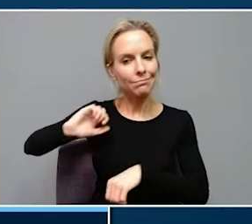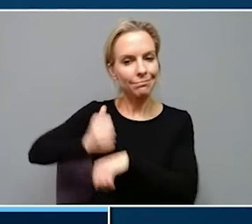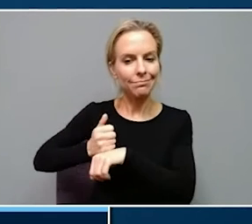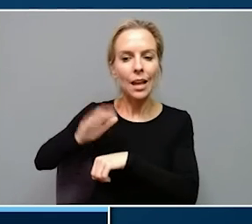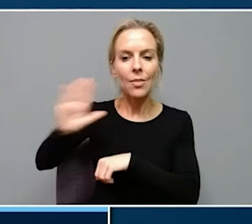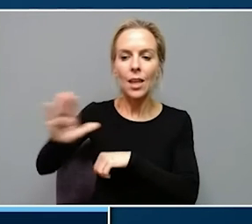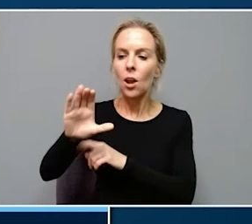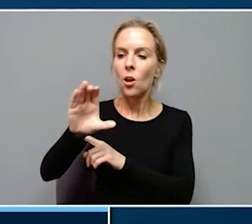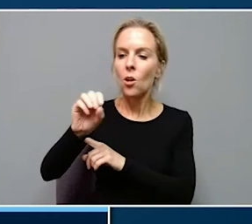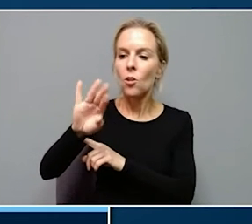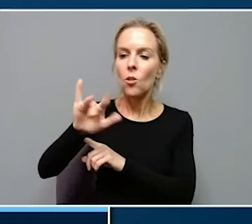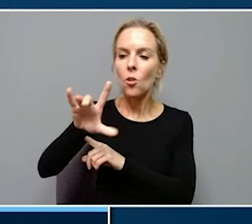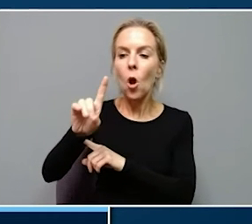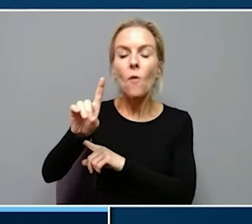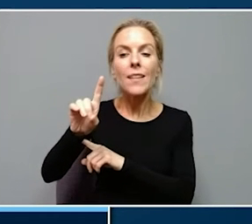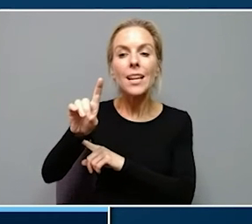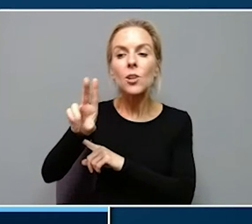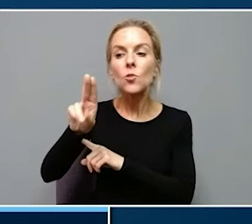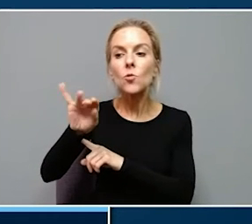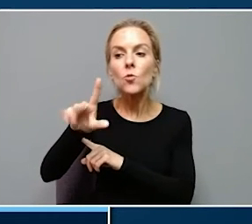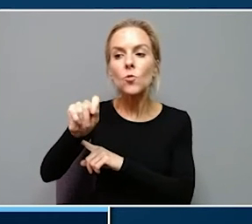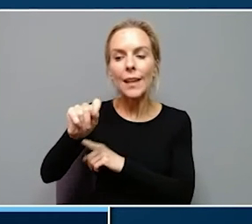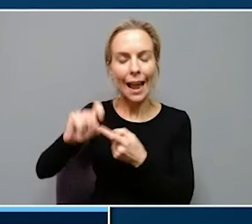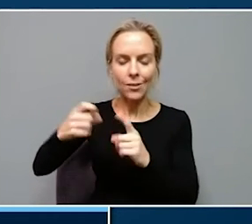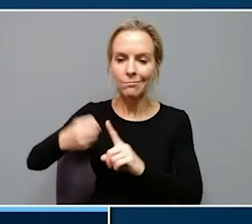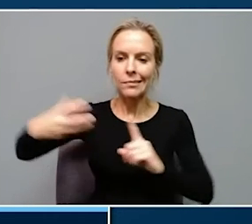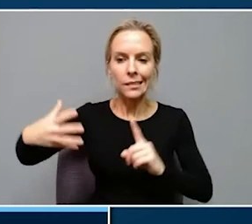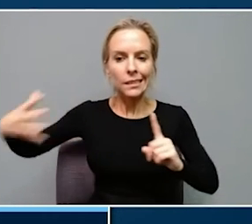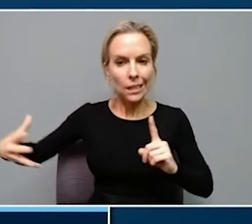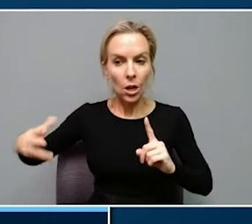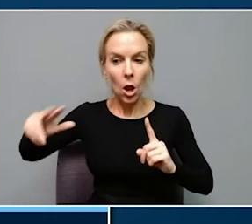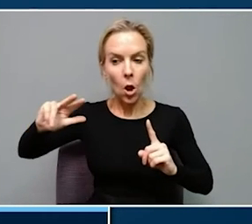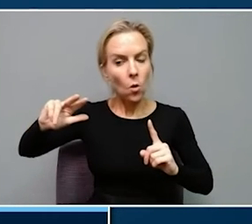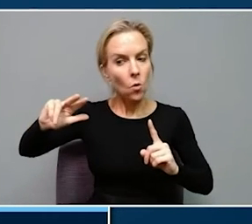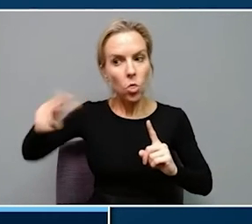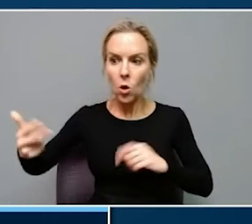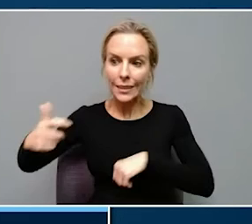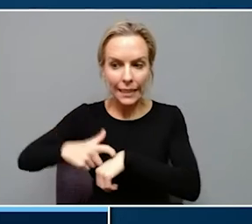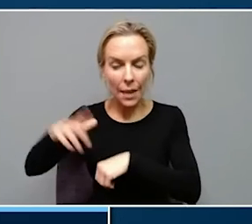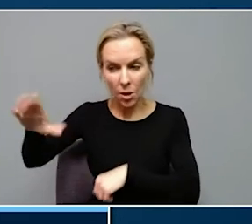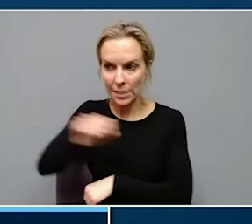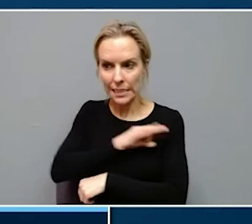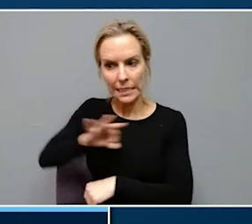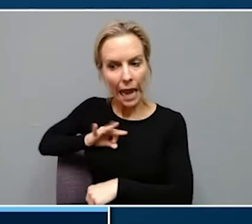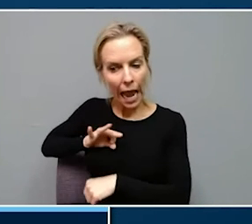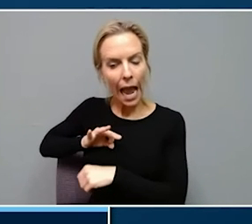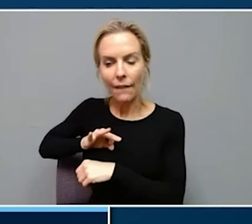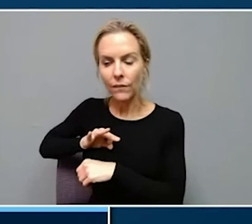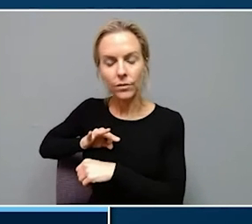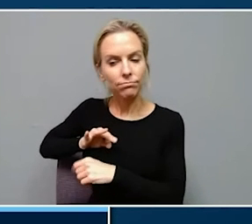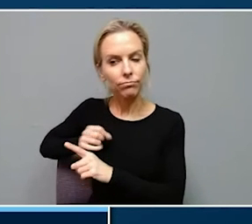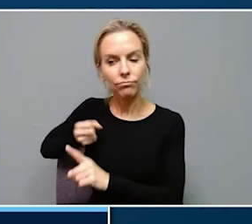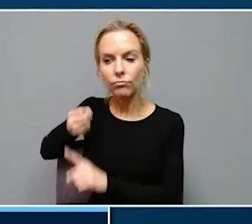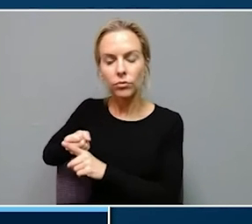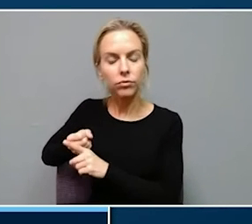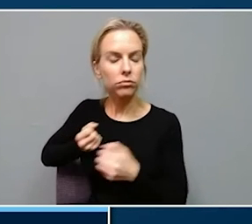COVID testing from 8 a.m. to 3 p.m., 7 days a week. Those needing a test can schedule an appointment online at